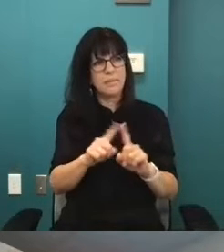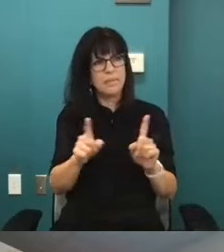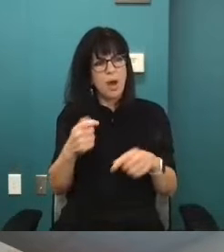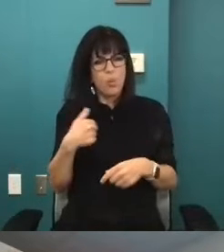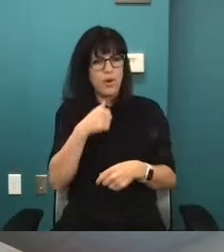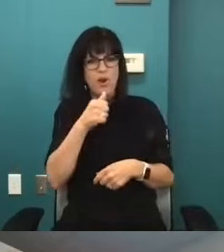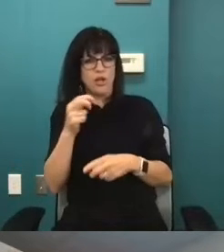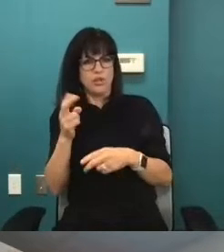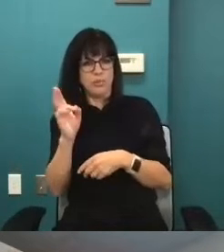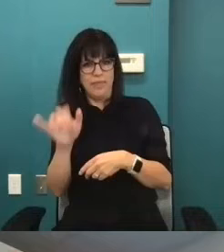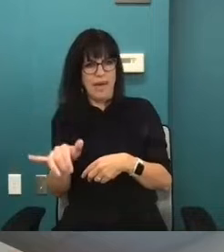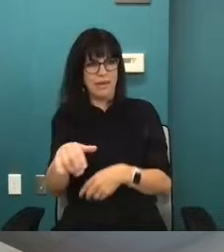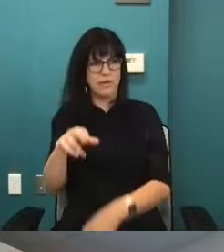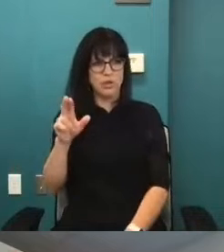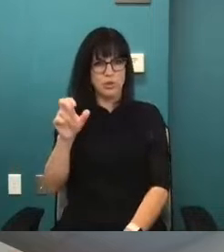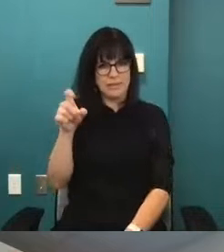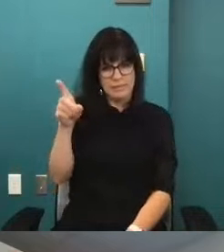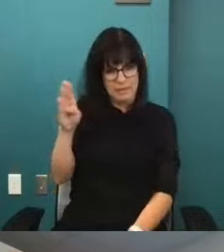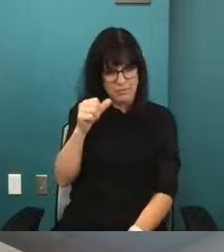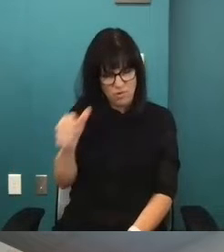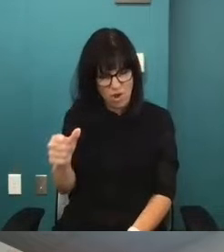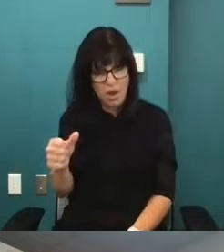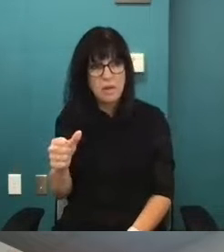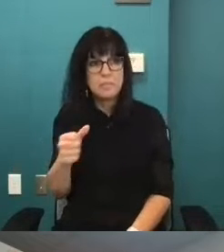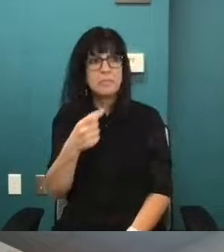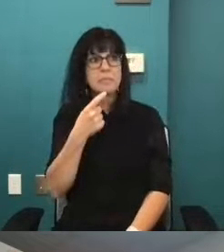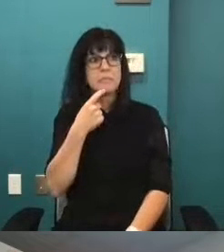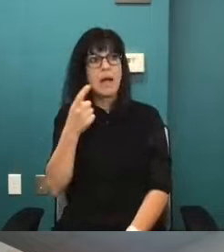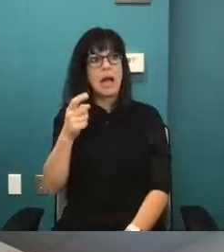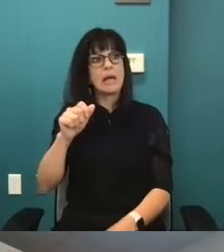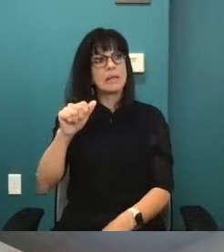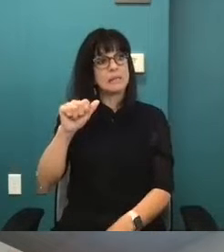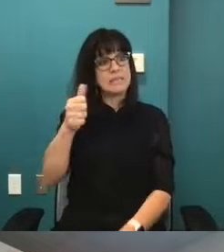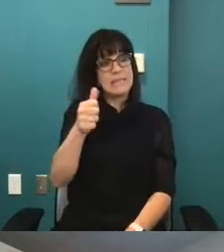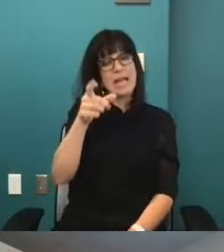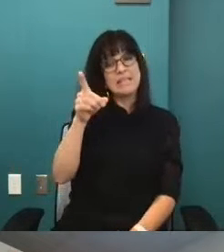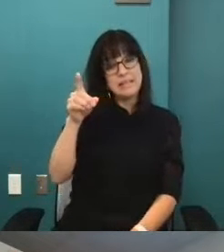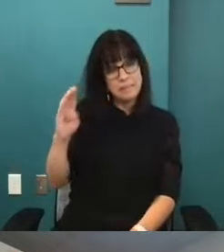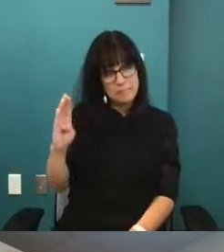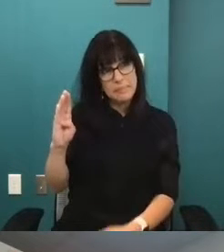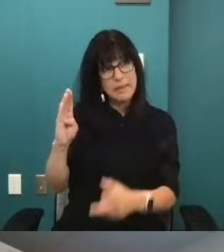at USDB right now. They say that there's about a 10 decibel